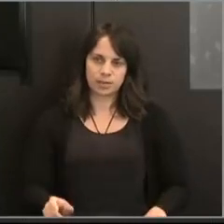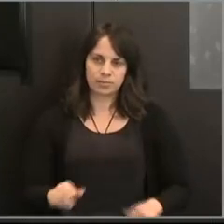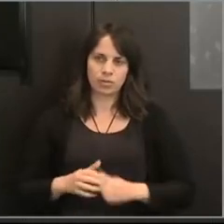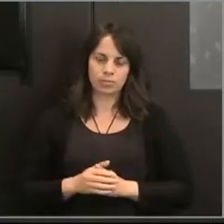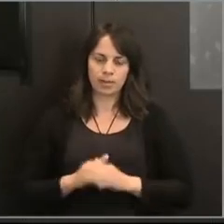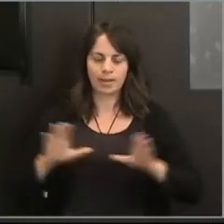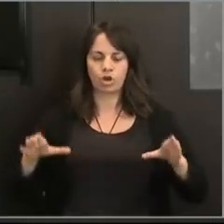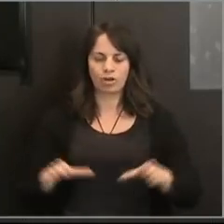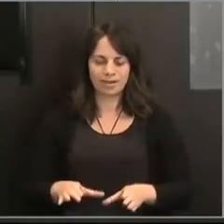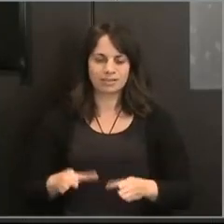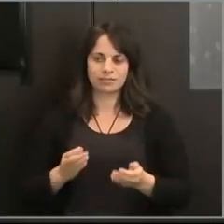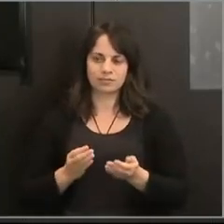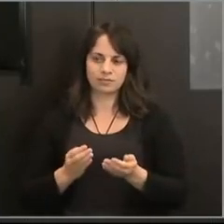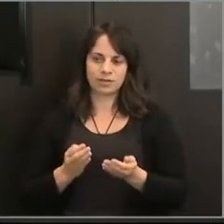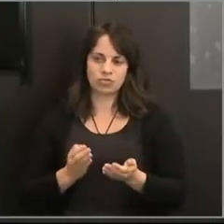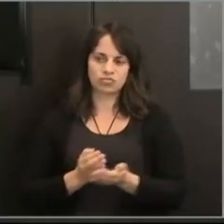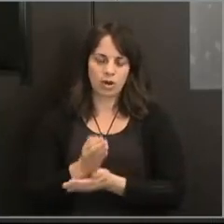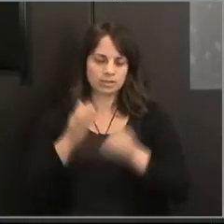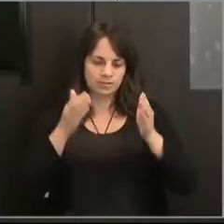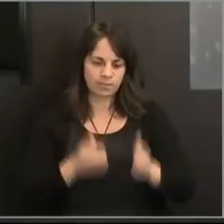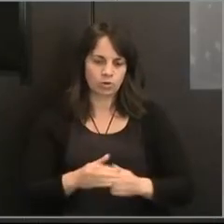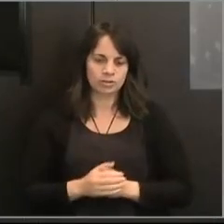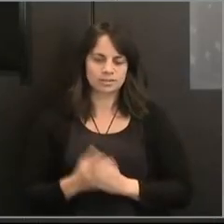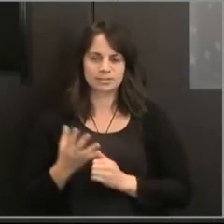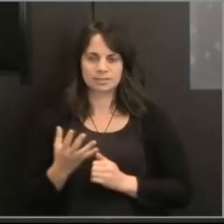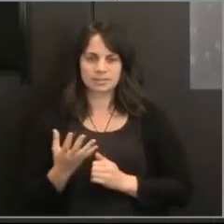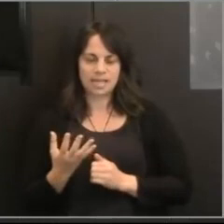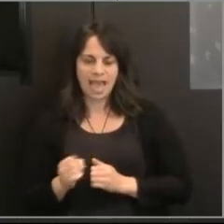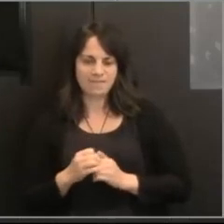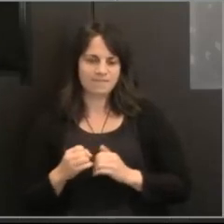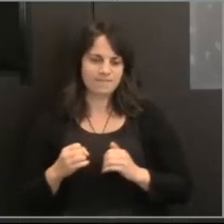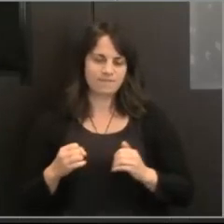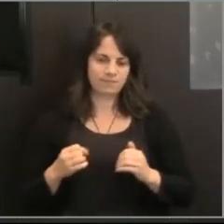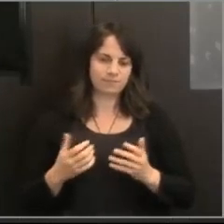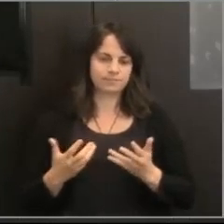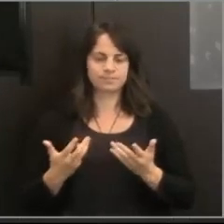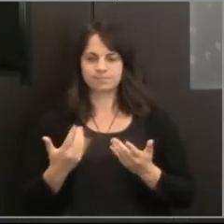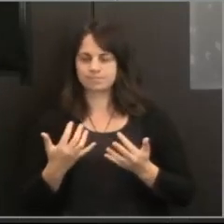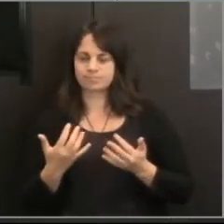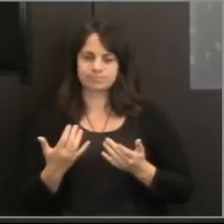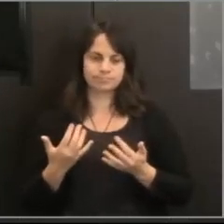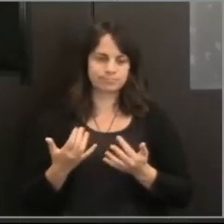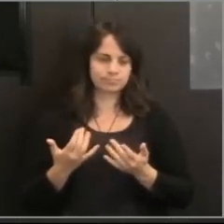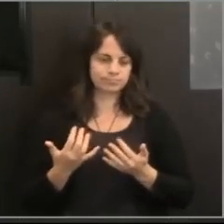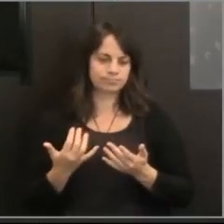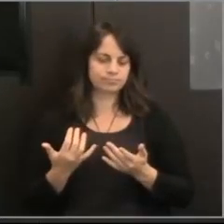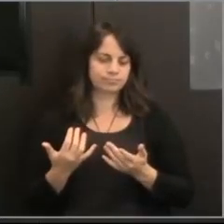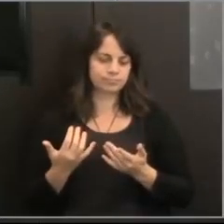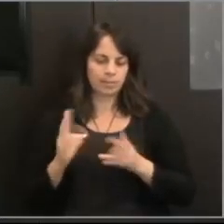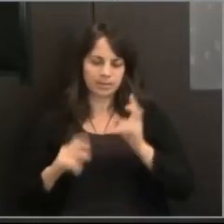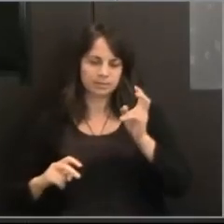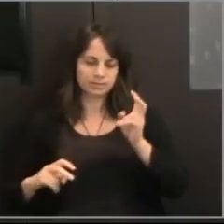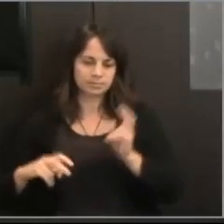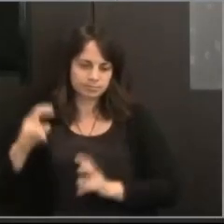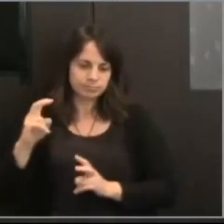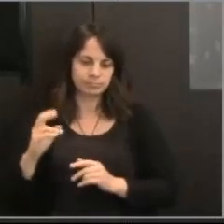rights focus? Is there a tension, or is there a misinterpretation and misrepresentation about what can be achieved together with the two